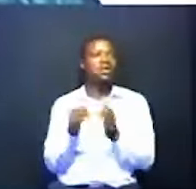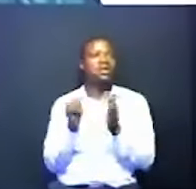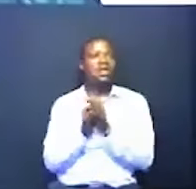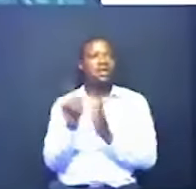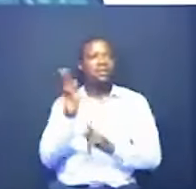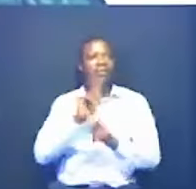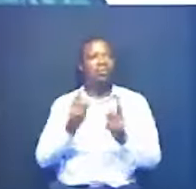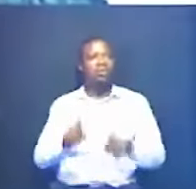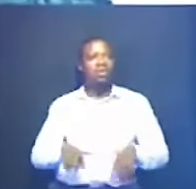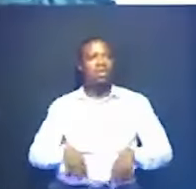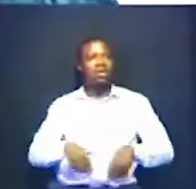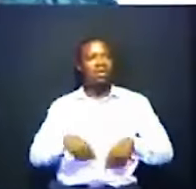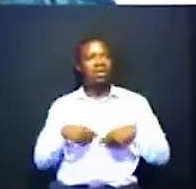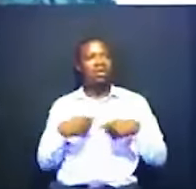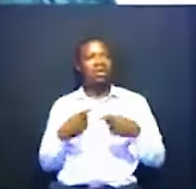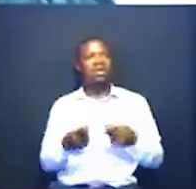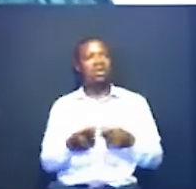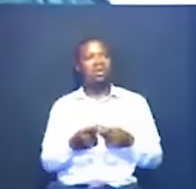who live